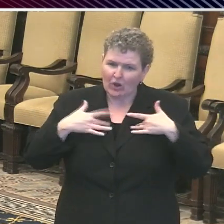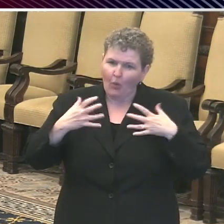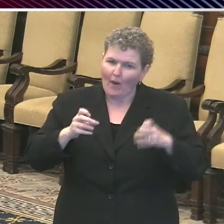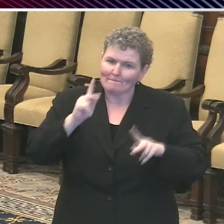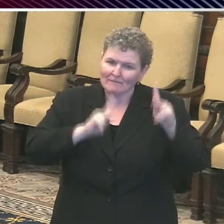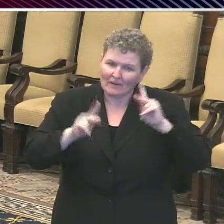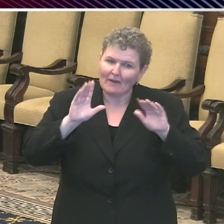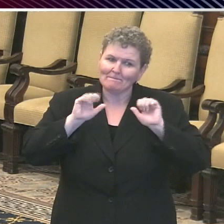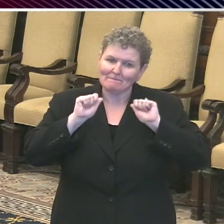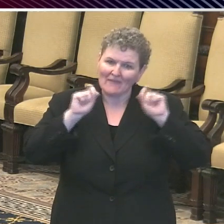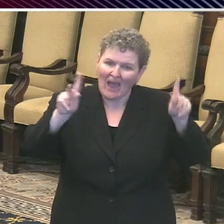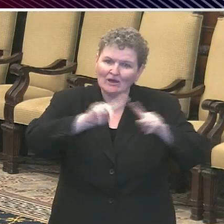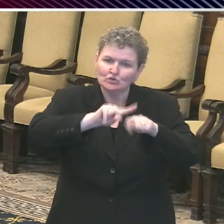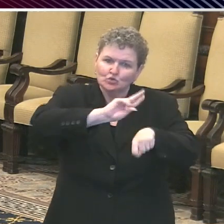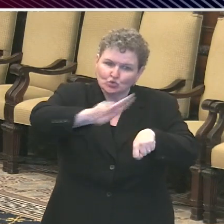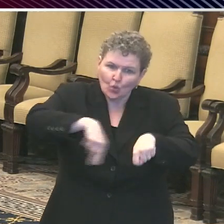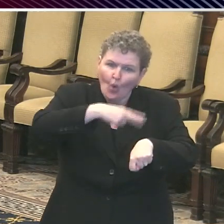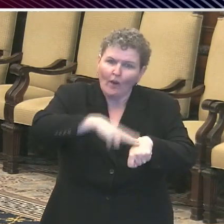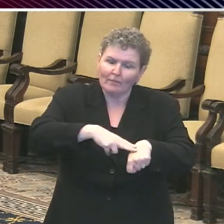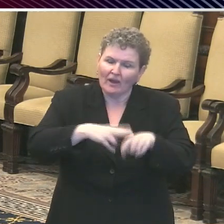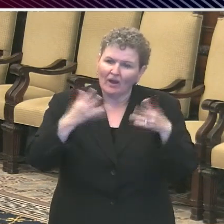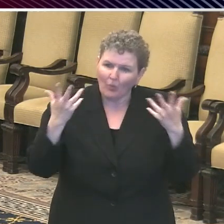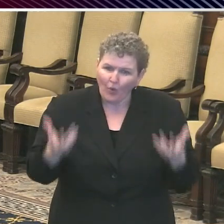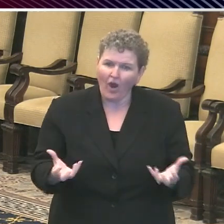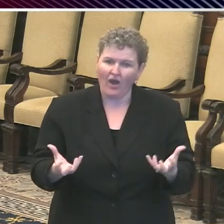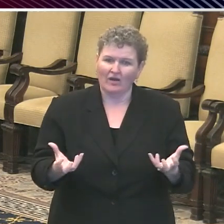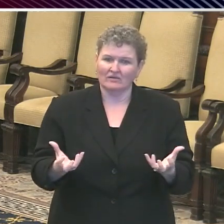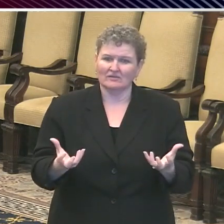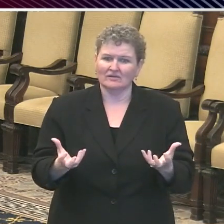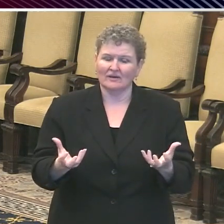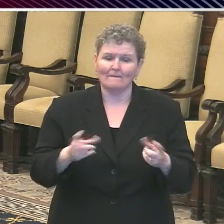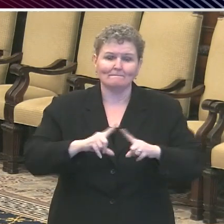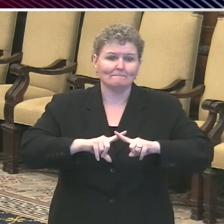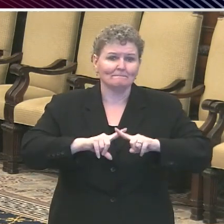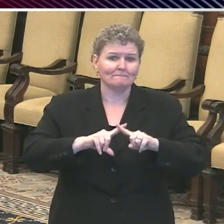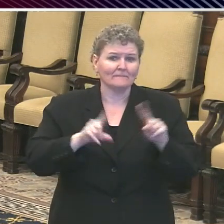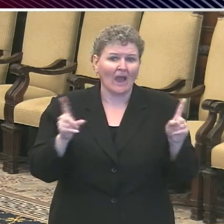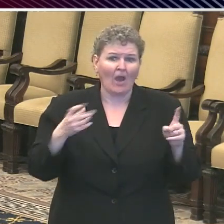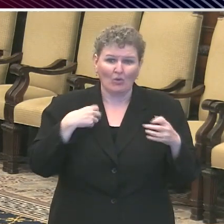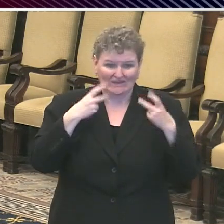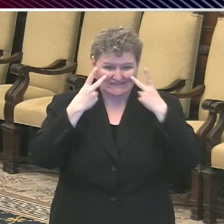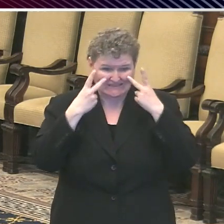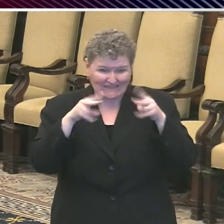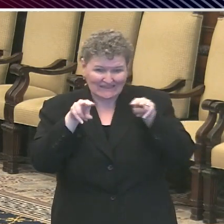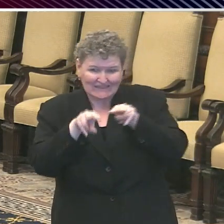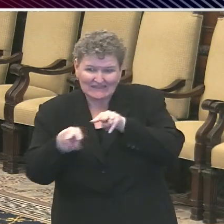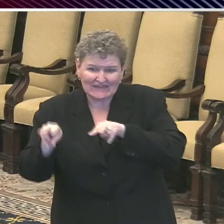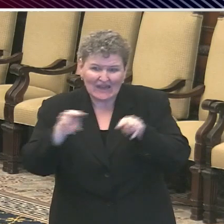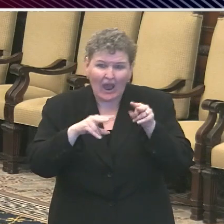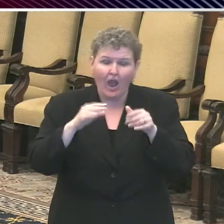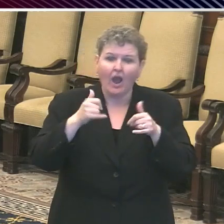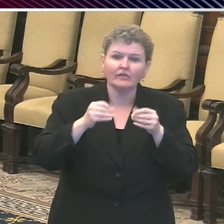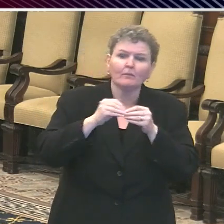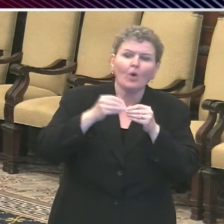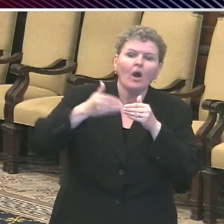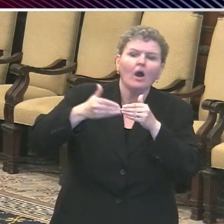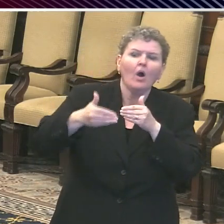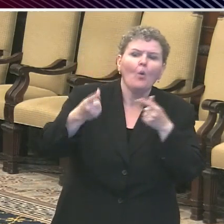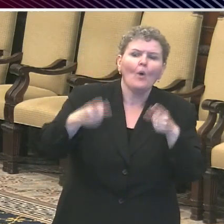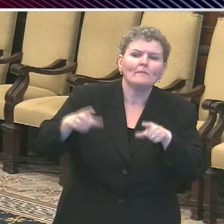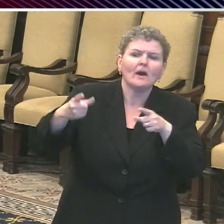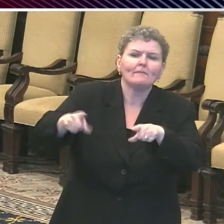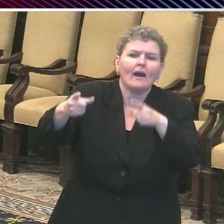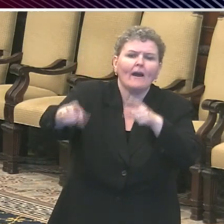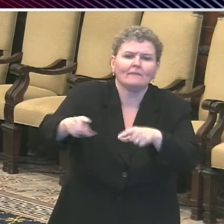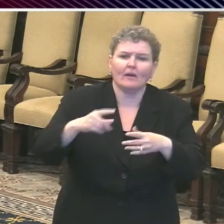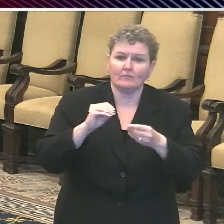normal can be. But we will see the next few days how the trend is, and we'll make a decision